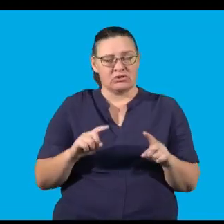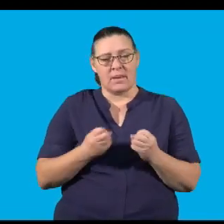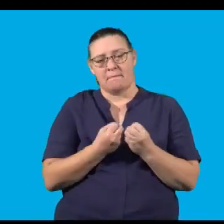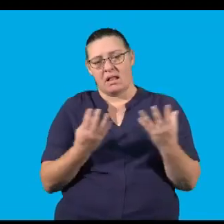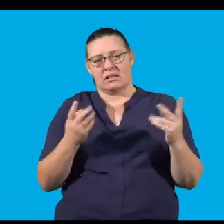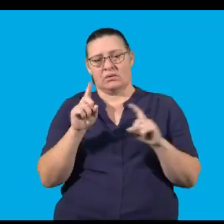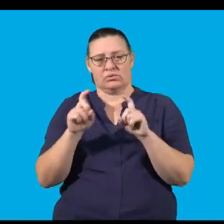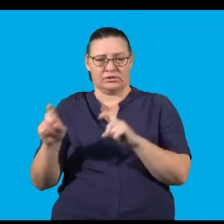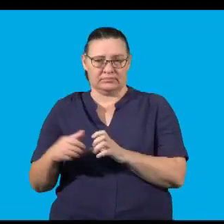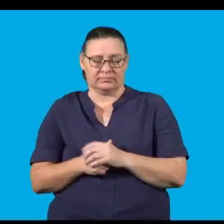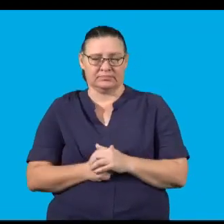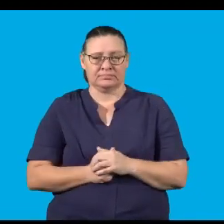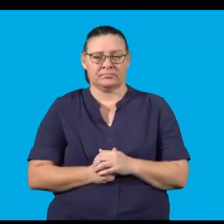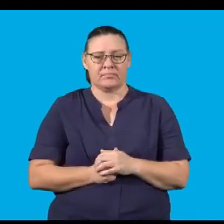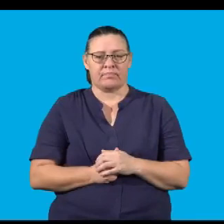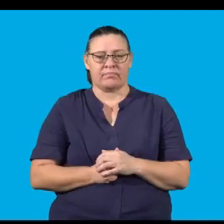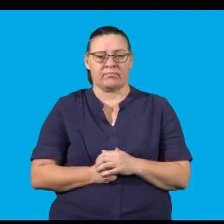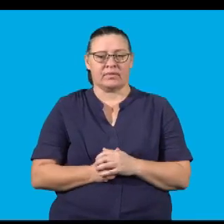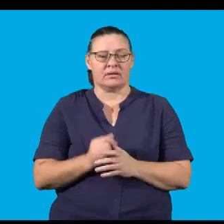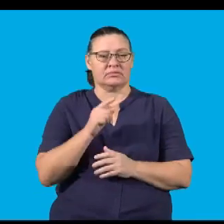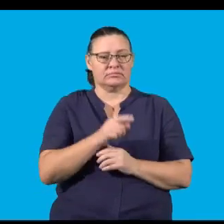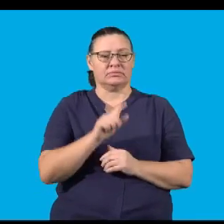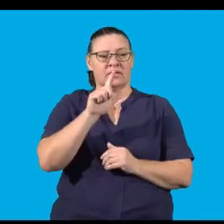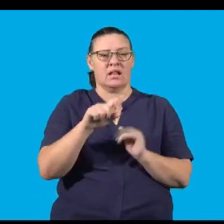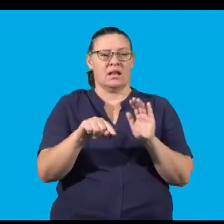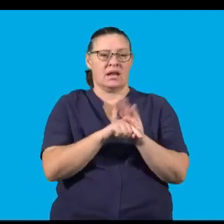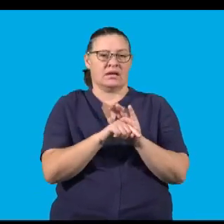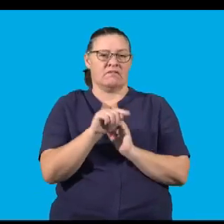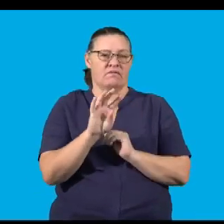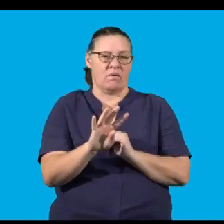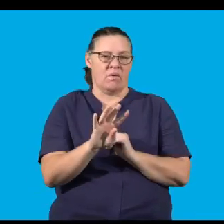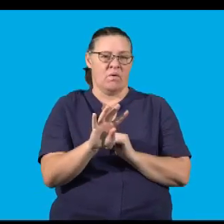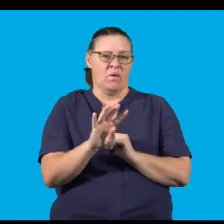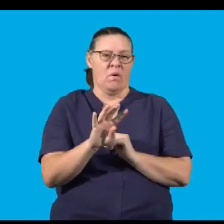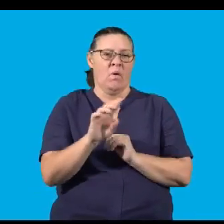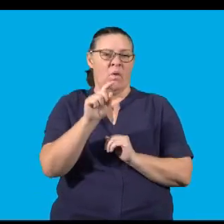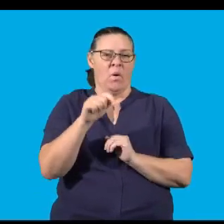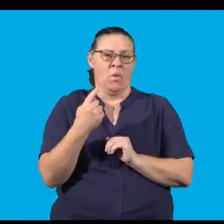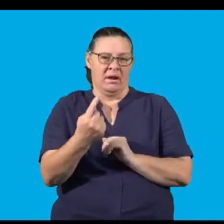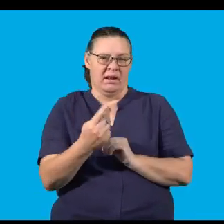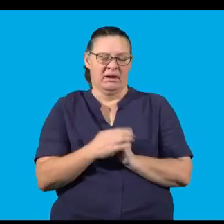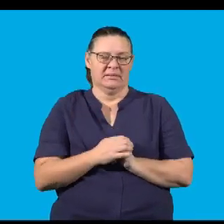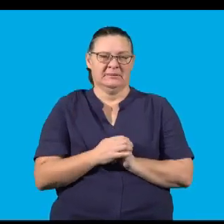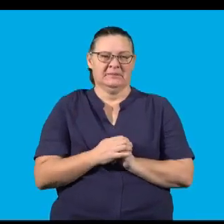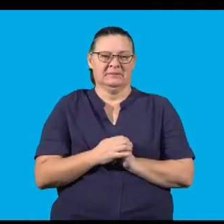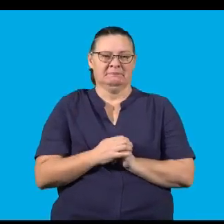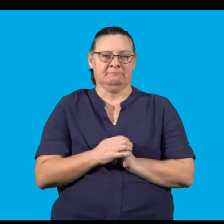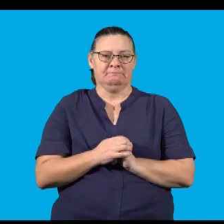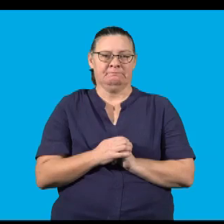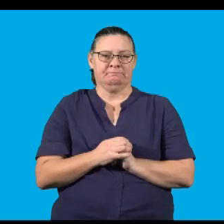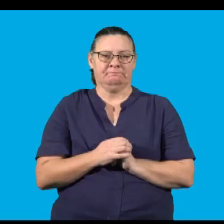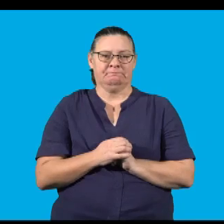multi-part questions. So in this one, they say that L is -4. They've given you the vertices of this